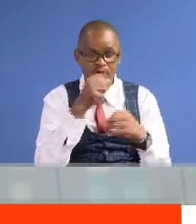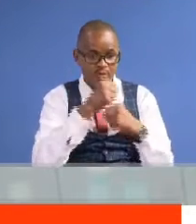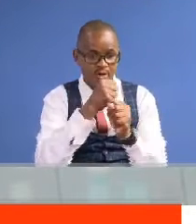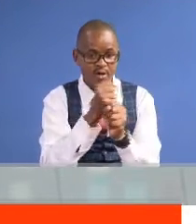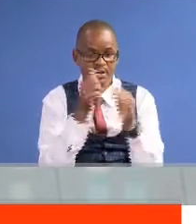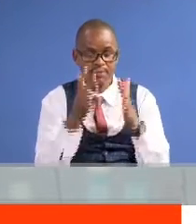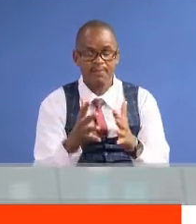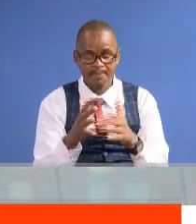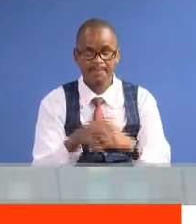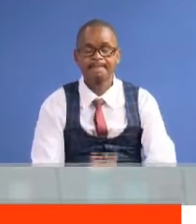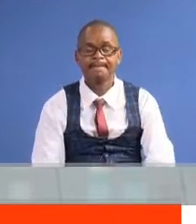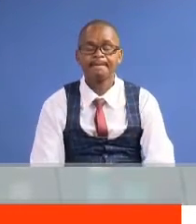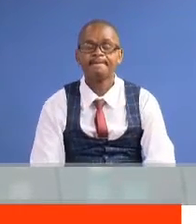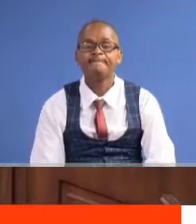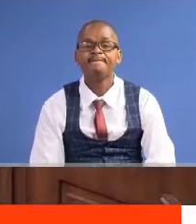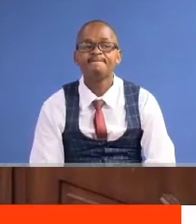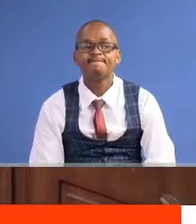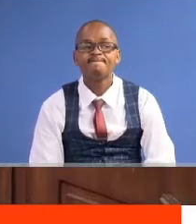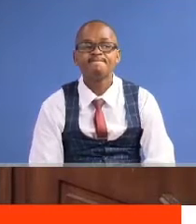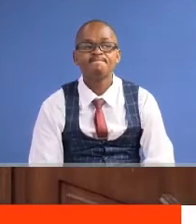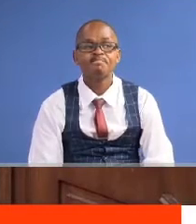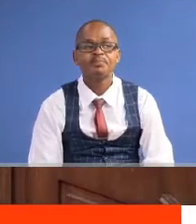operator.